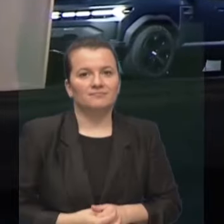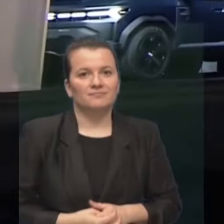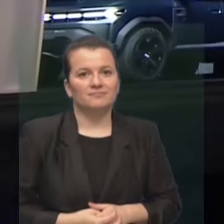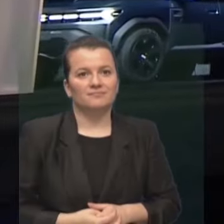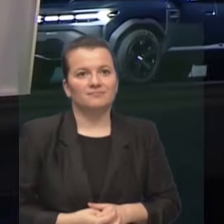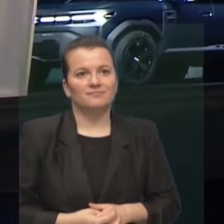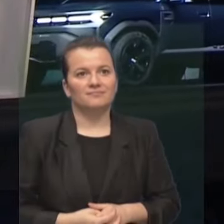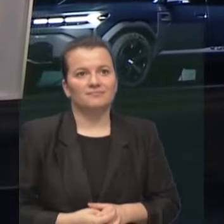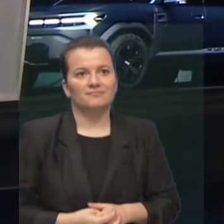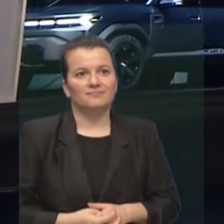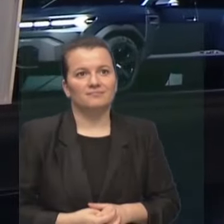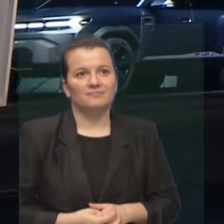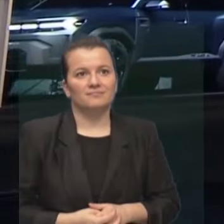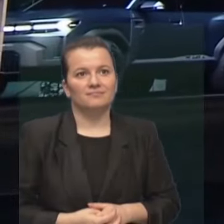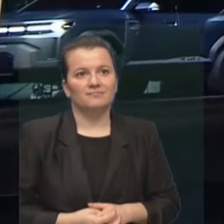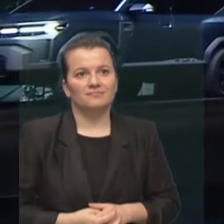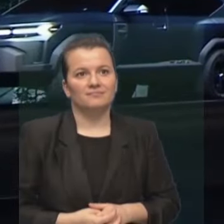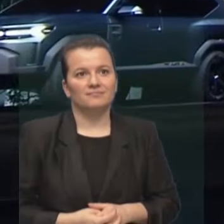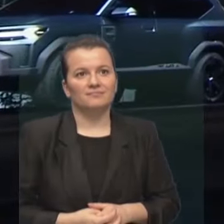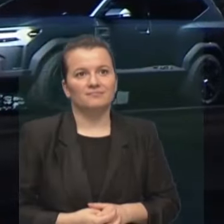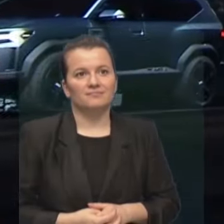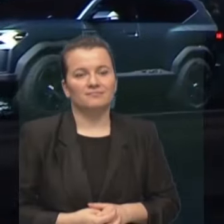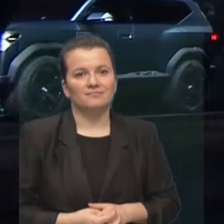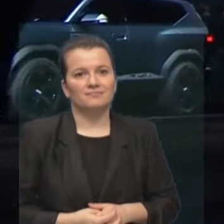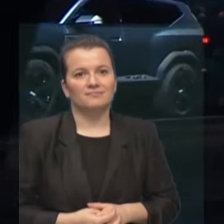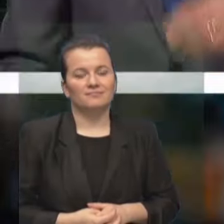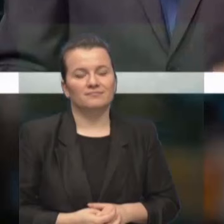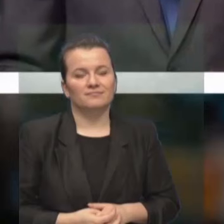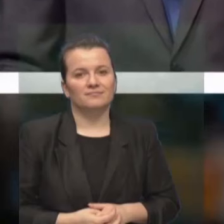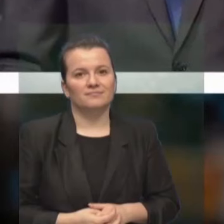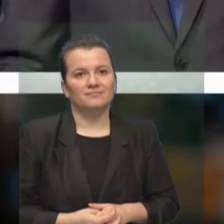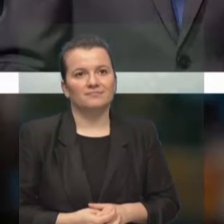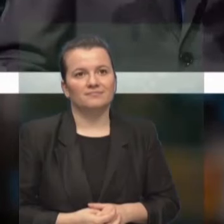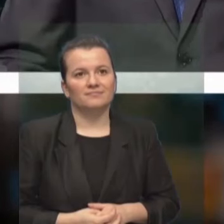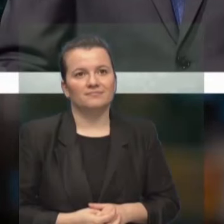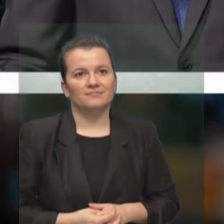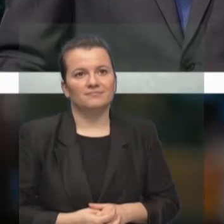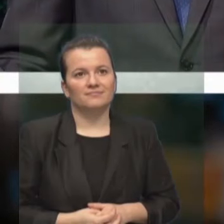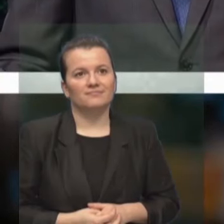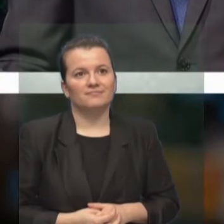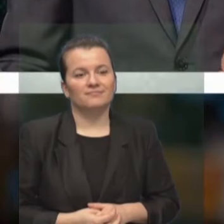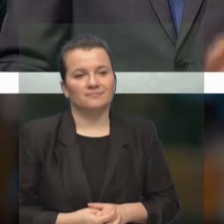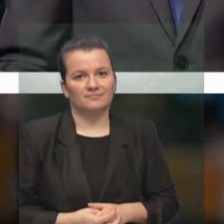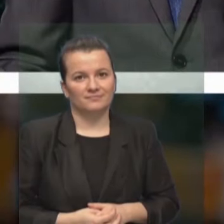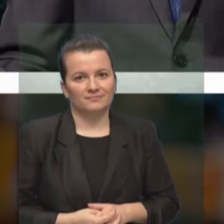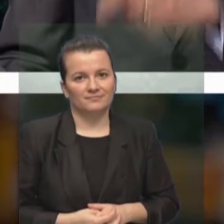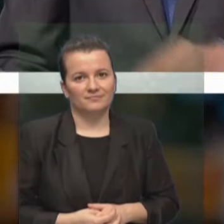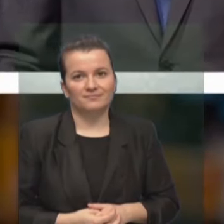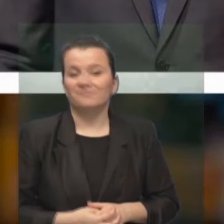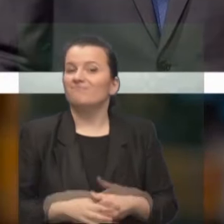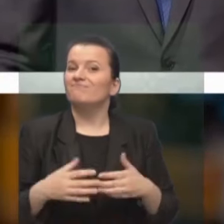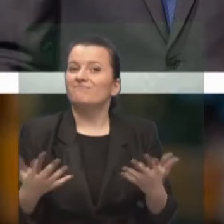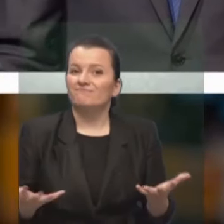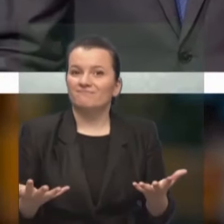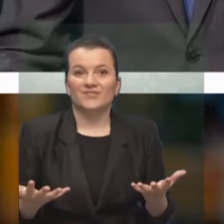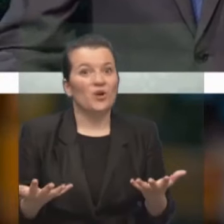belongs to those who move the lines with the energy of passion. Okay, so Now, this is for people to who